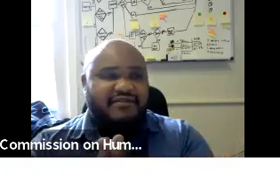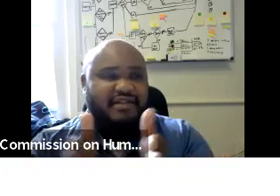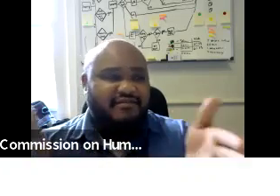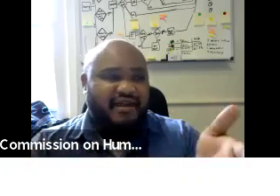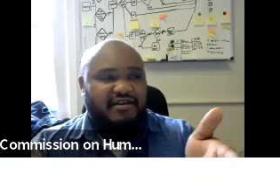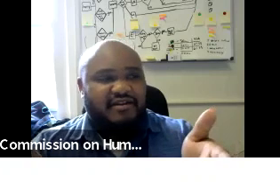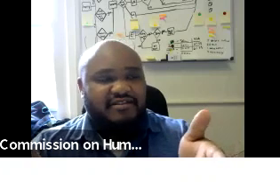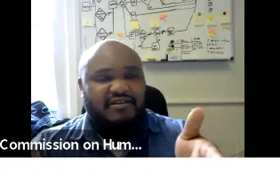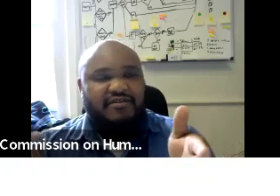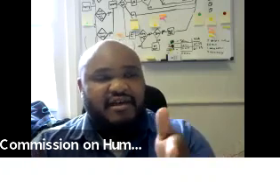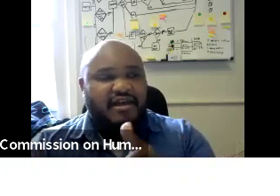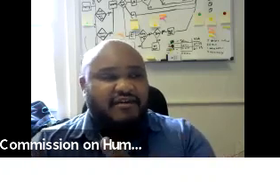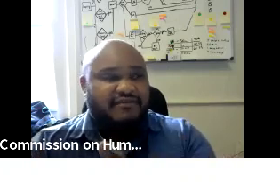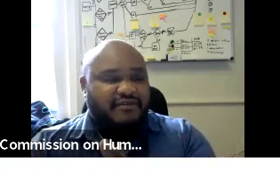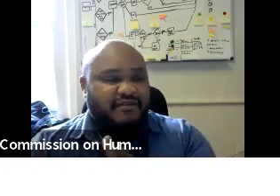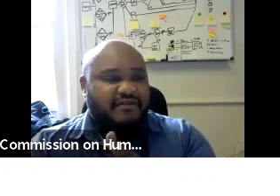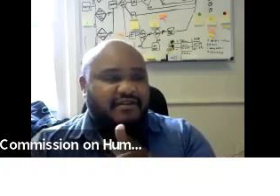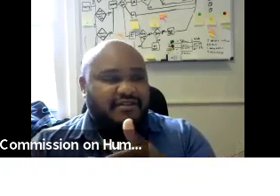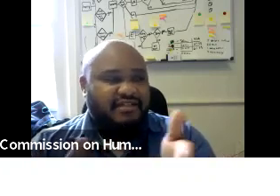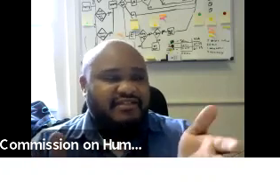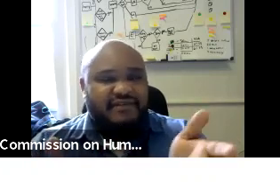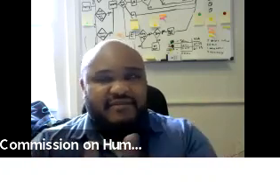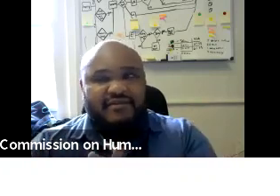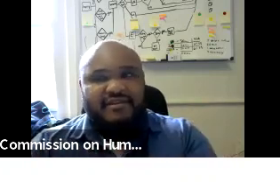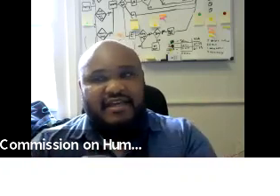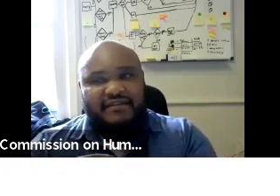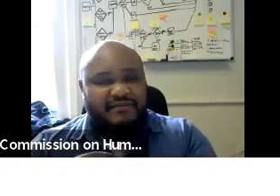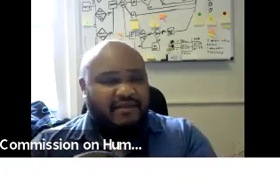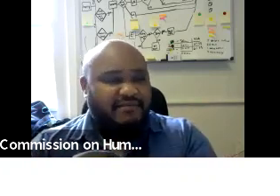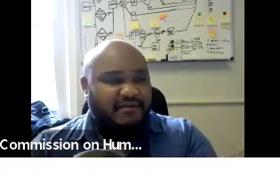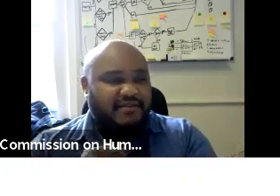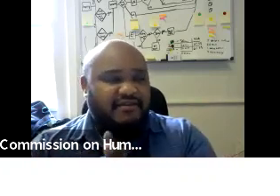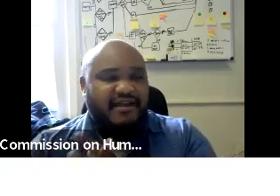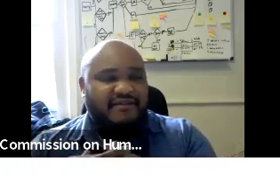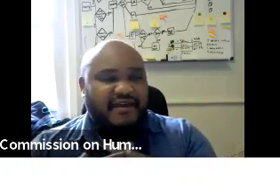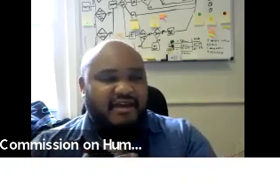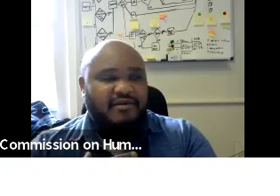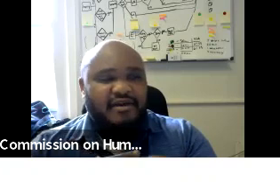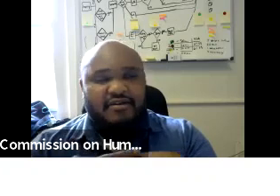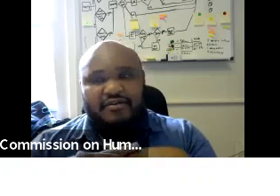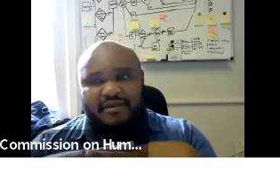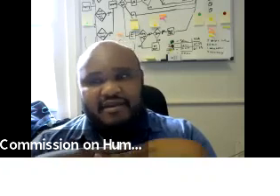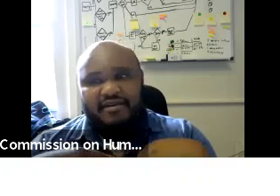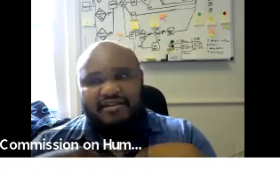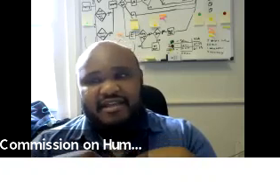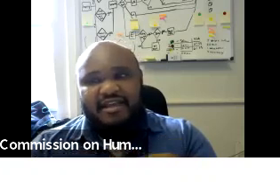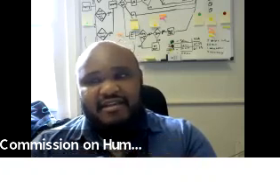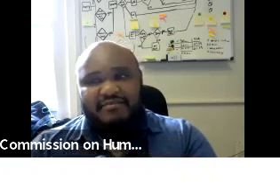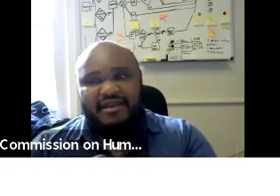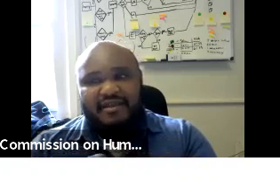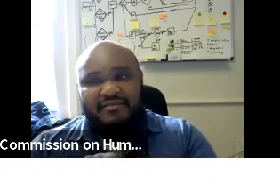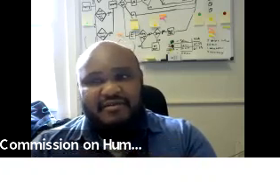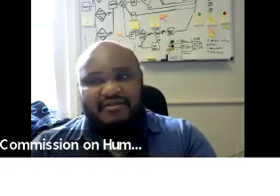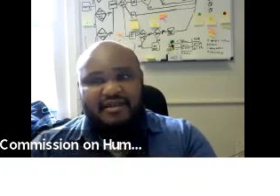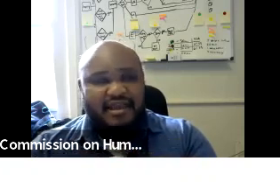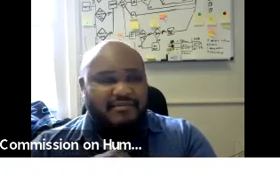terms of a gender binary. So for sex as female, assigned female at birth, or AFAB, or male, assigned